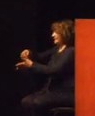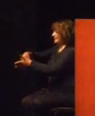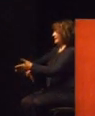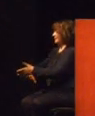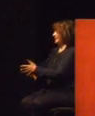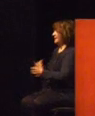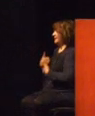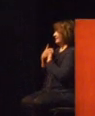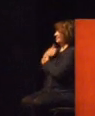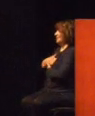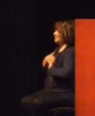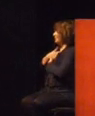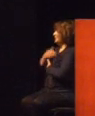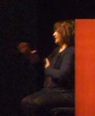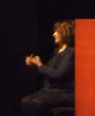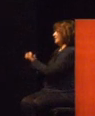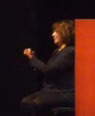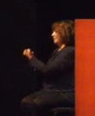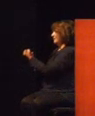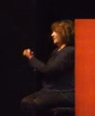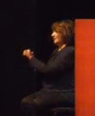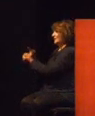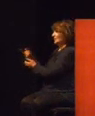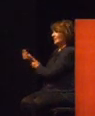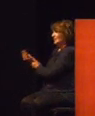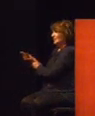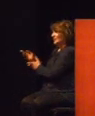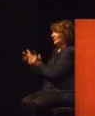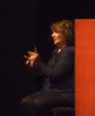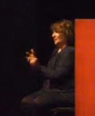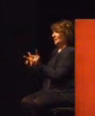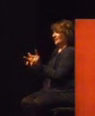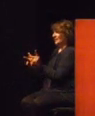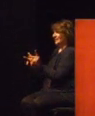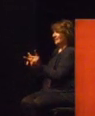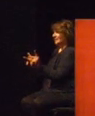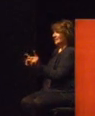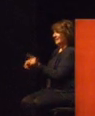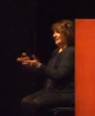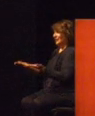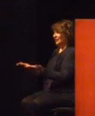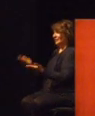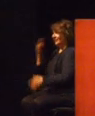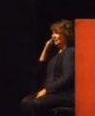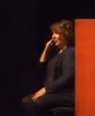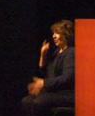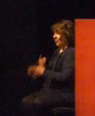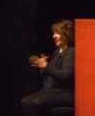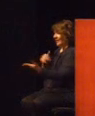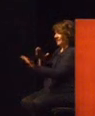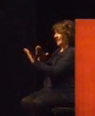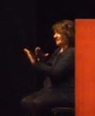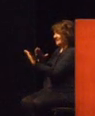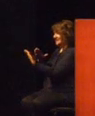your support. There are very, very few people in this space who know what we faced. And